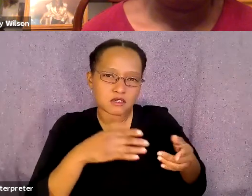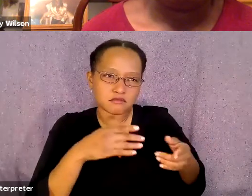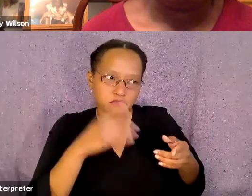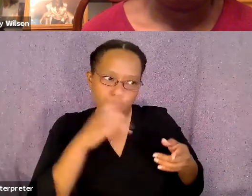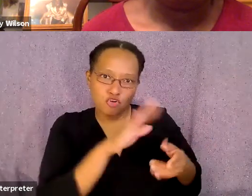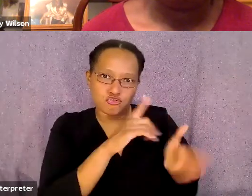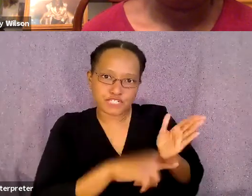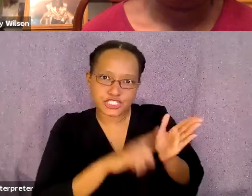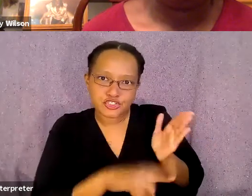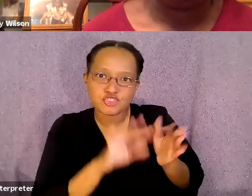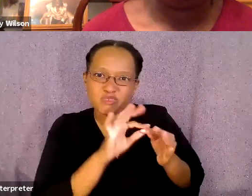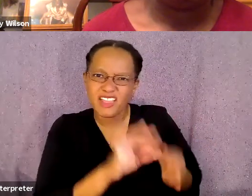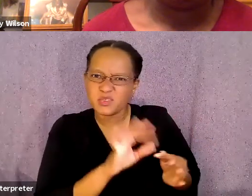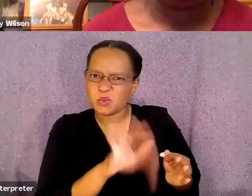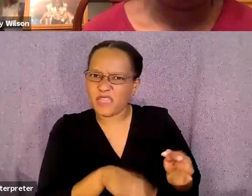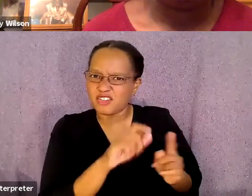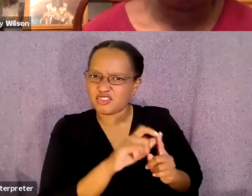term was created?